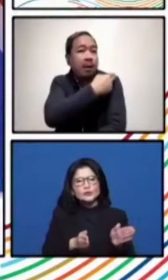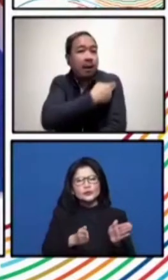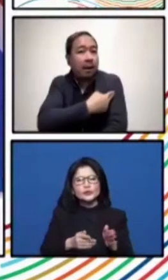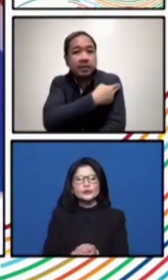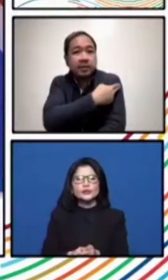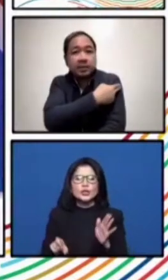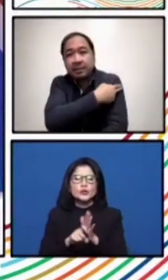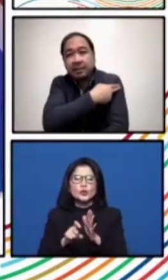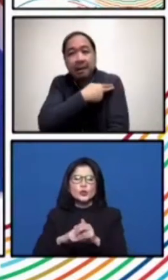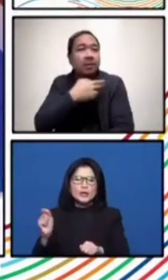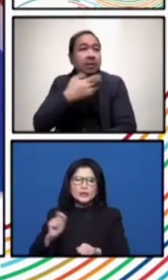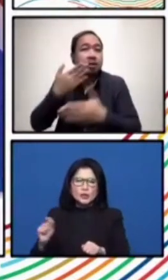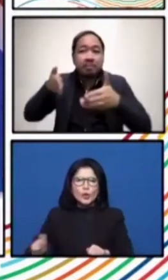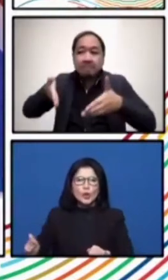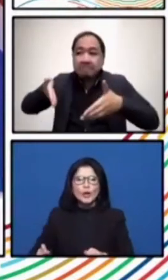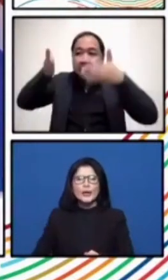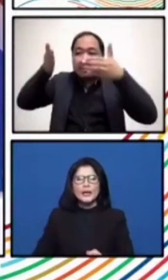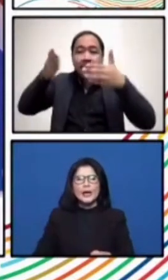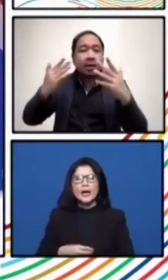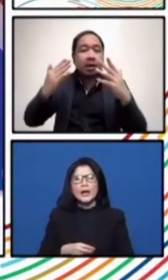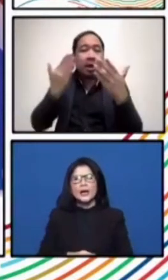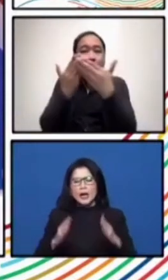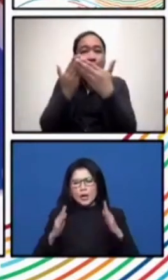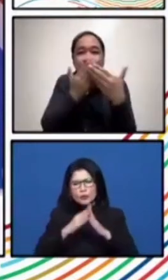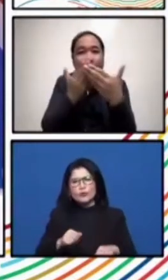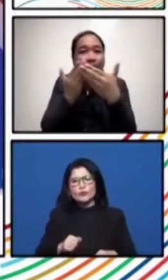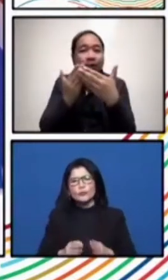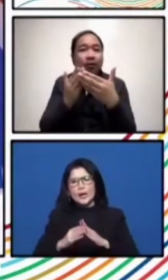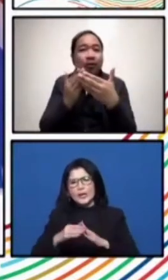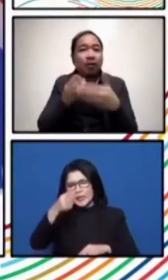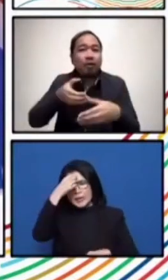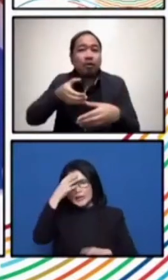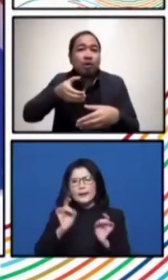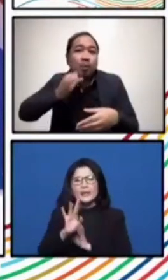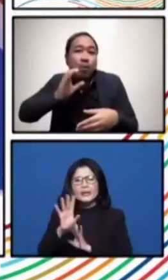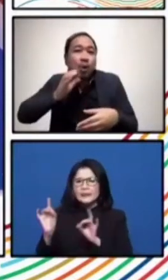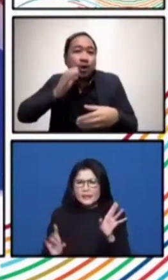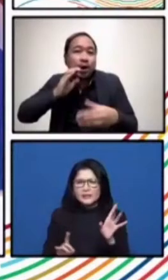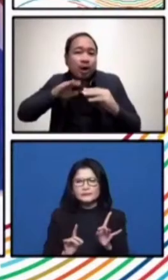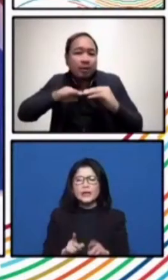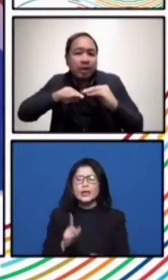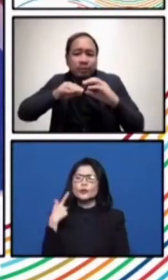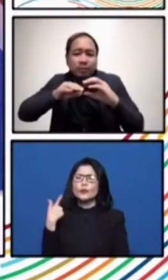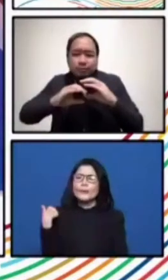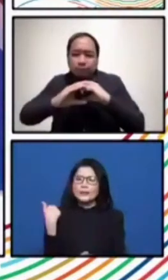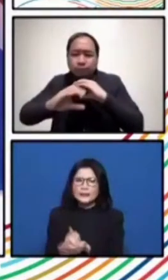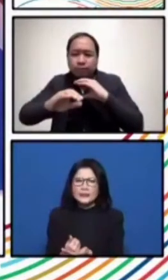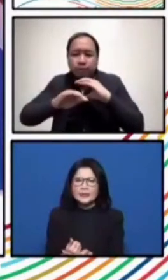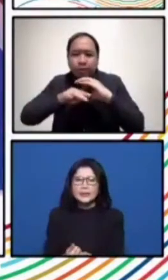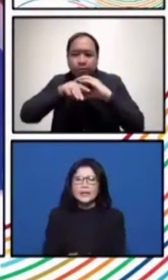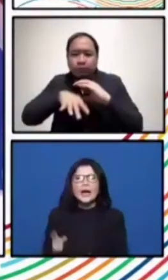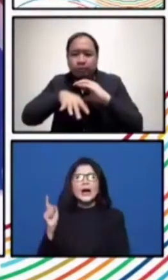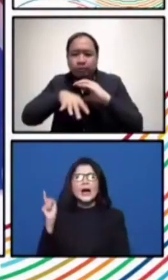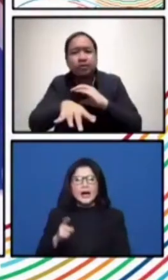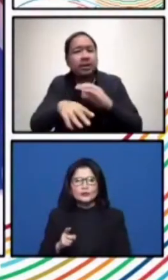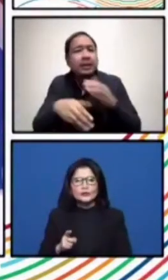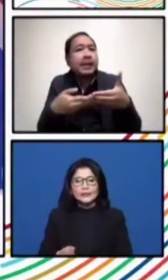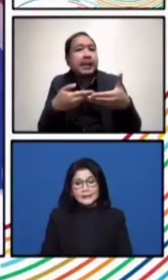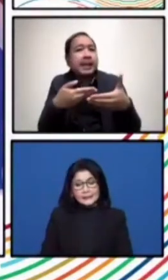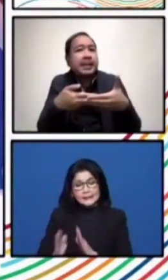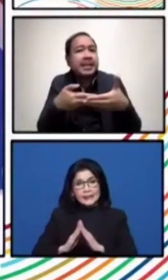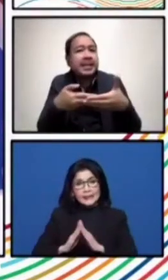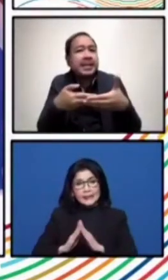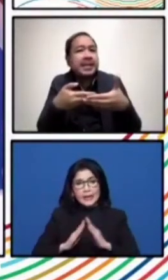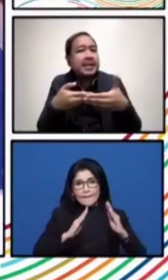water and sanitation systems which are in close proximity to receding show lines these are at higher risk of